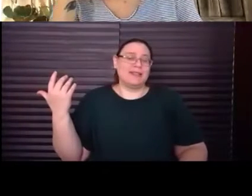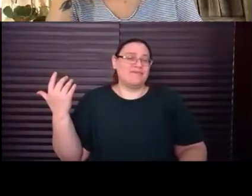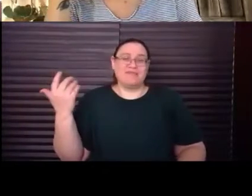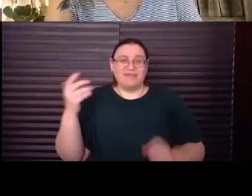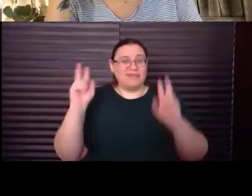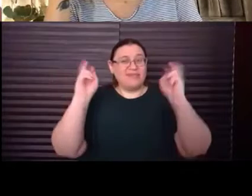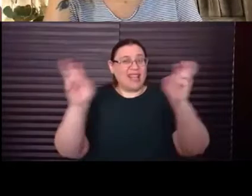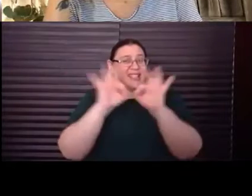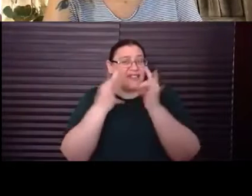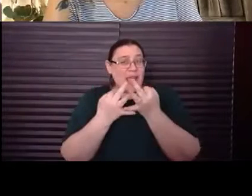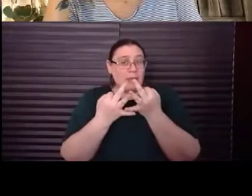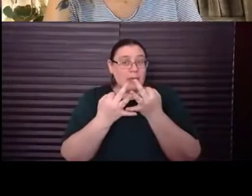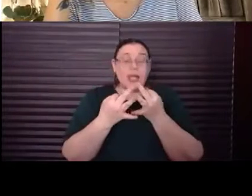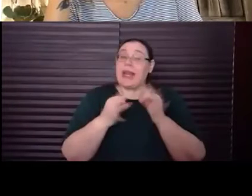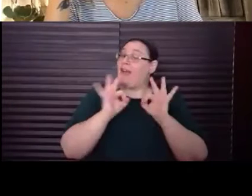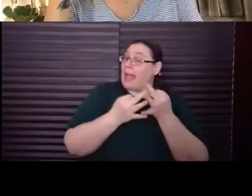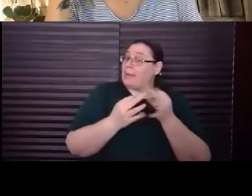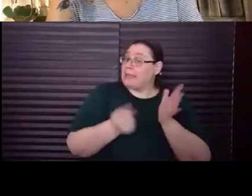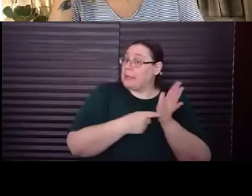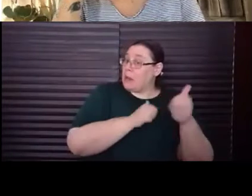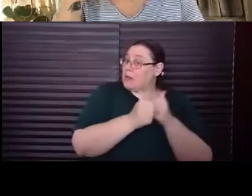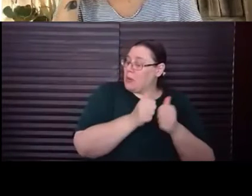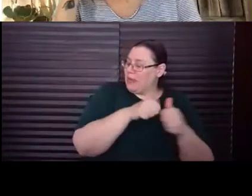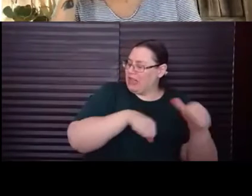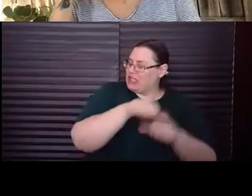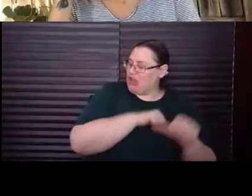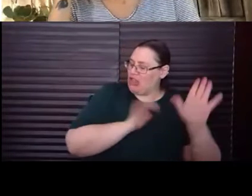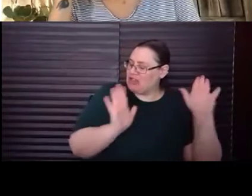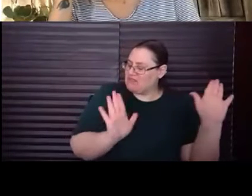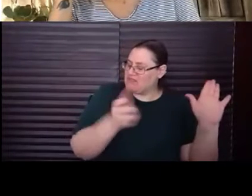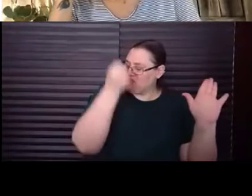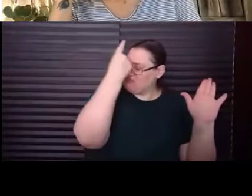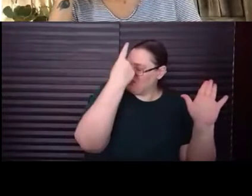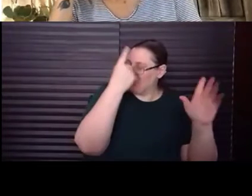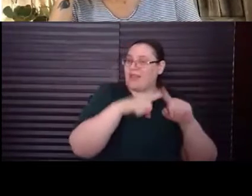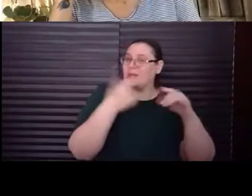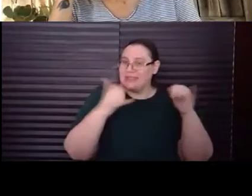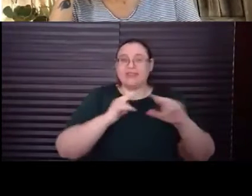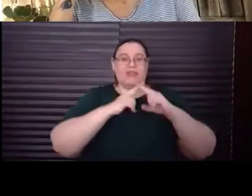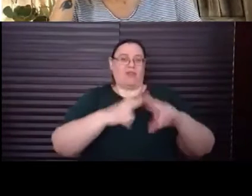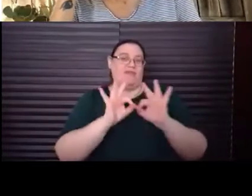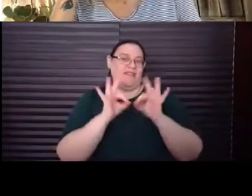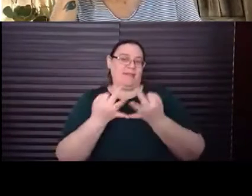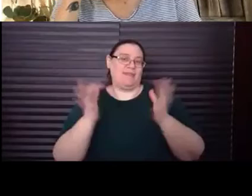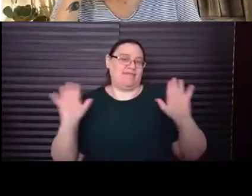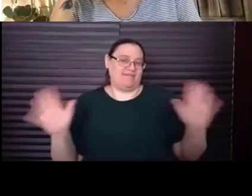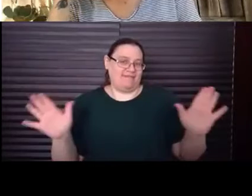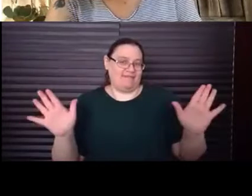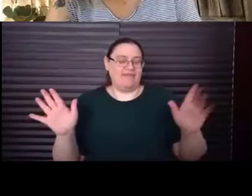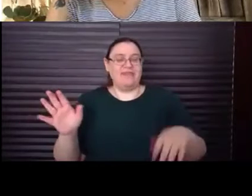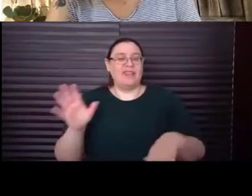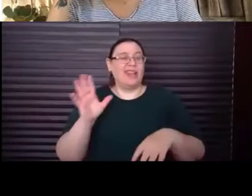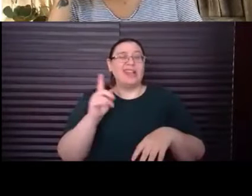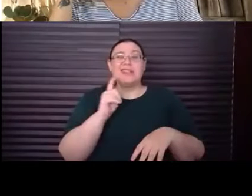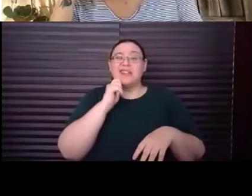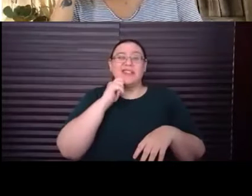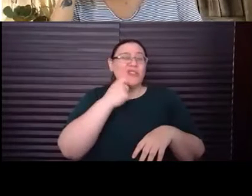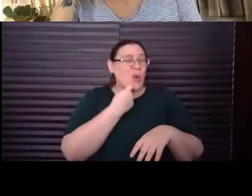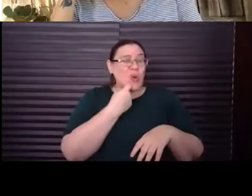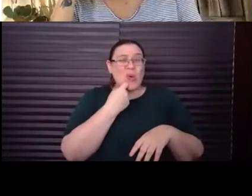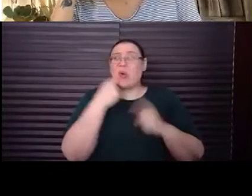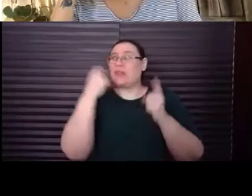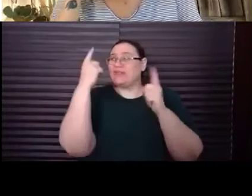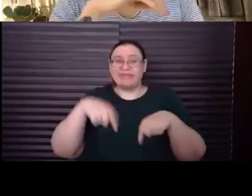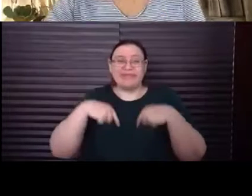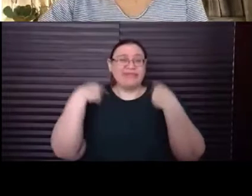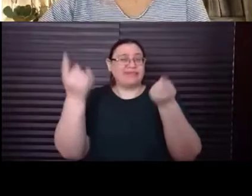It's like a family. Now, a competitive family at times, but a family But it's just so cool that